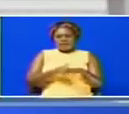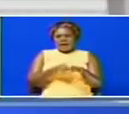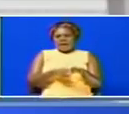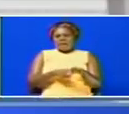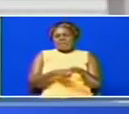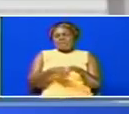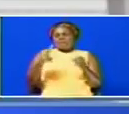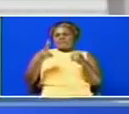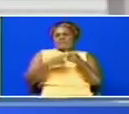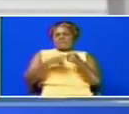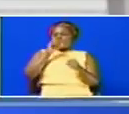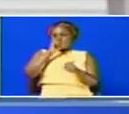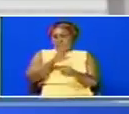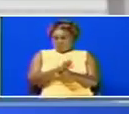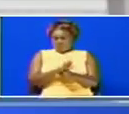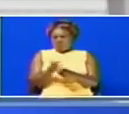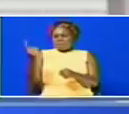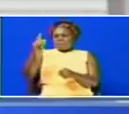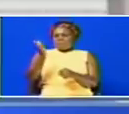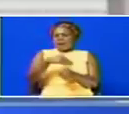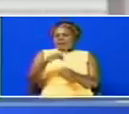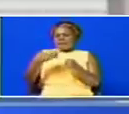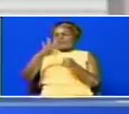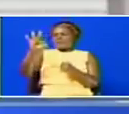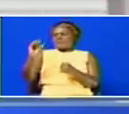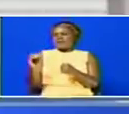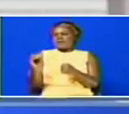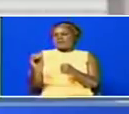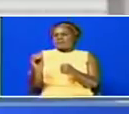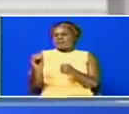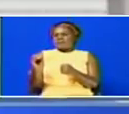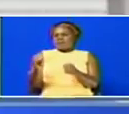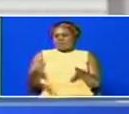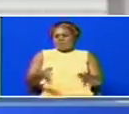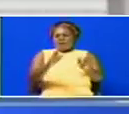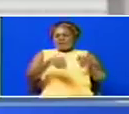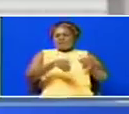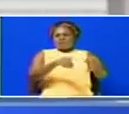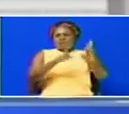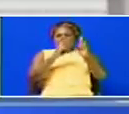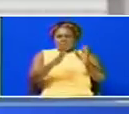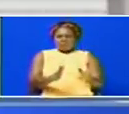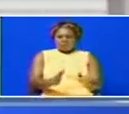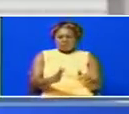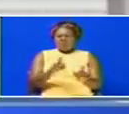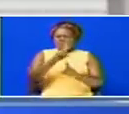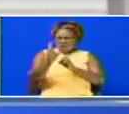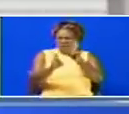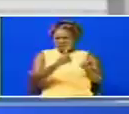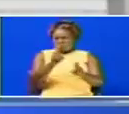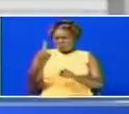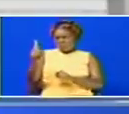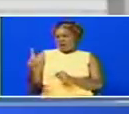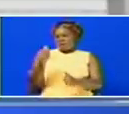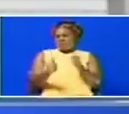7 p.m., they had promised that they would be coming back at 8:30 to issue a statement on the way forward. Journalists had raised several questions. One of